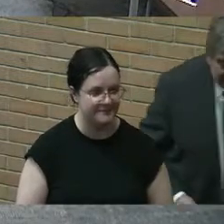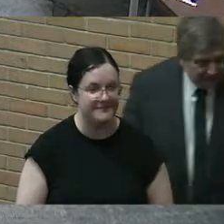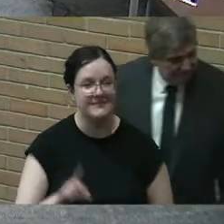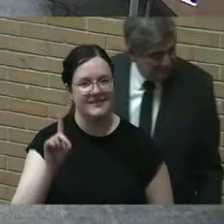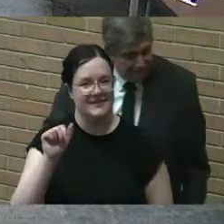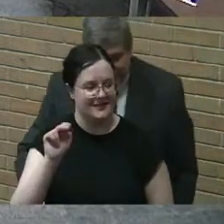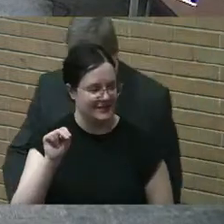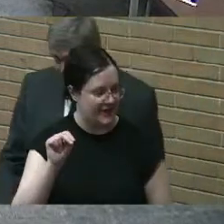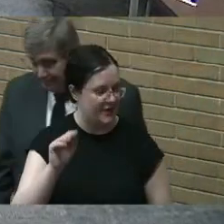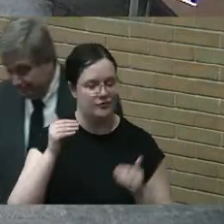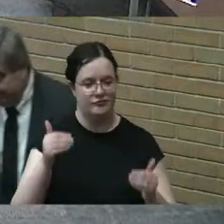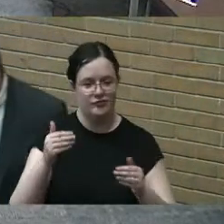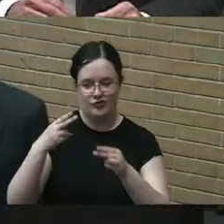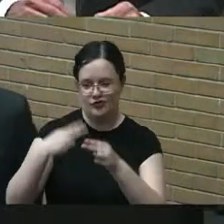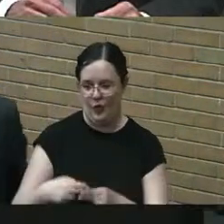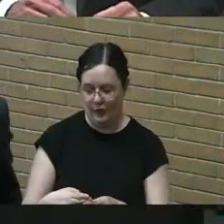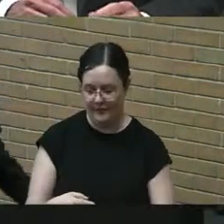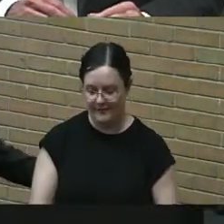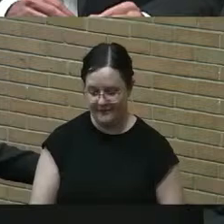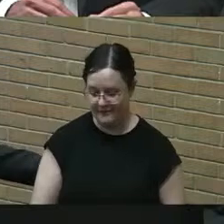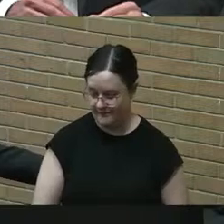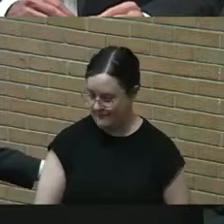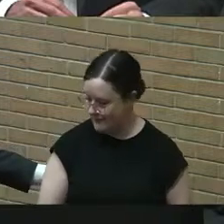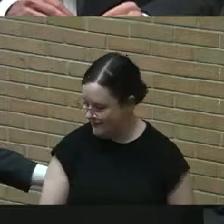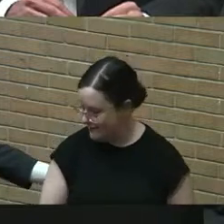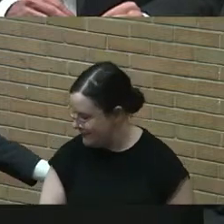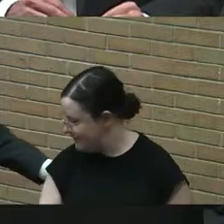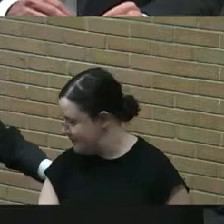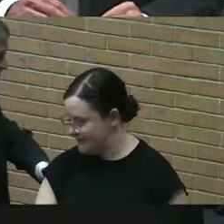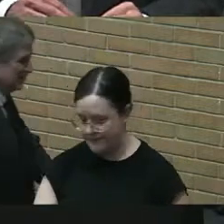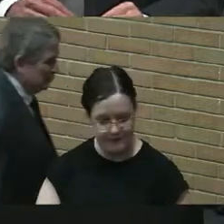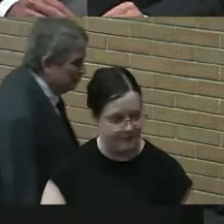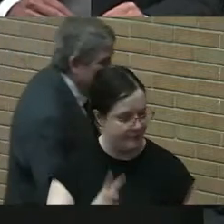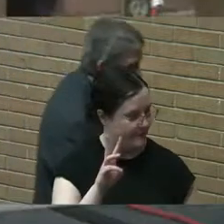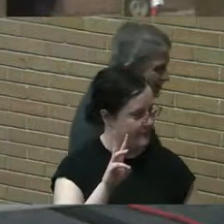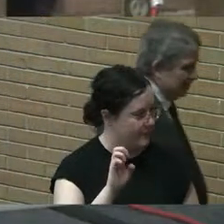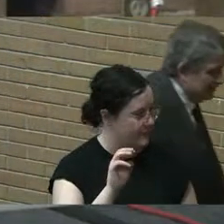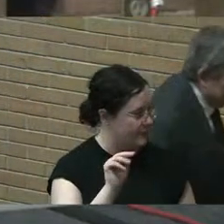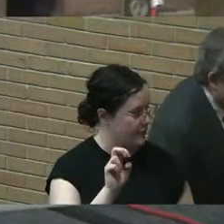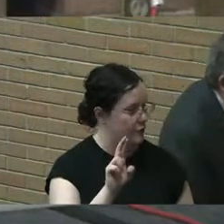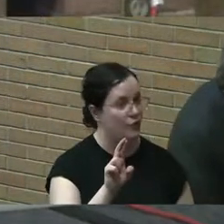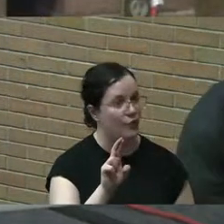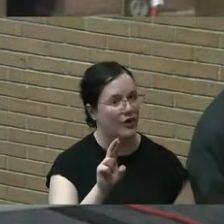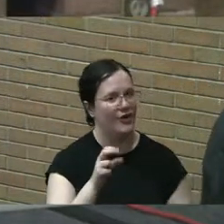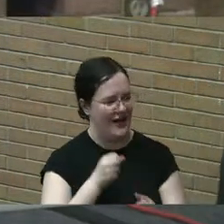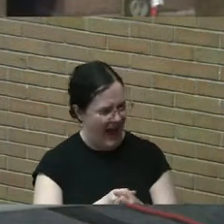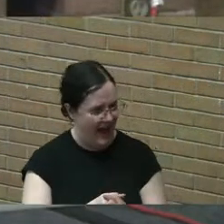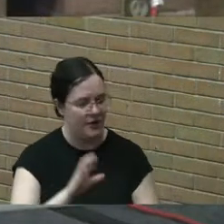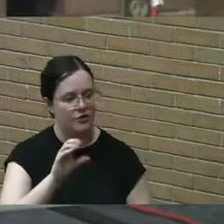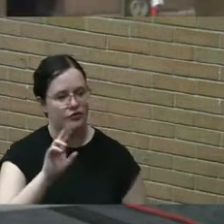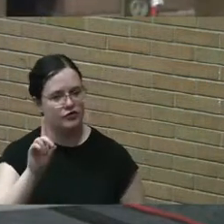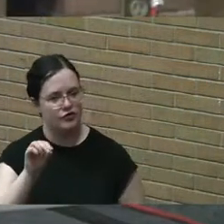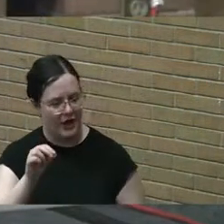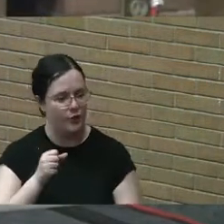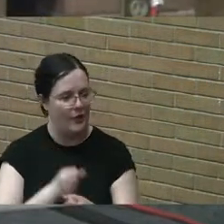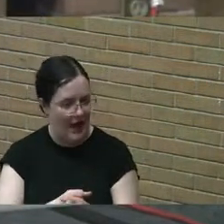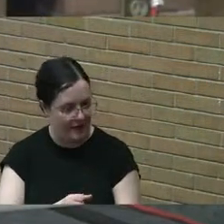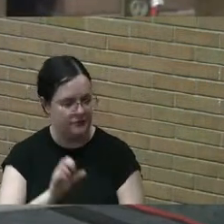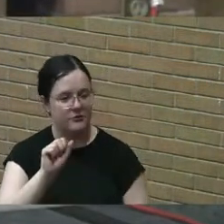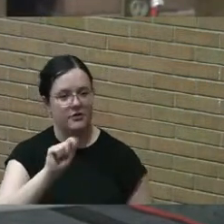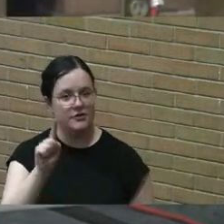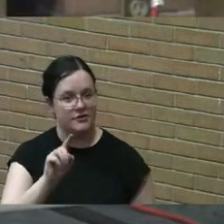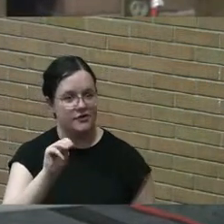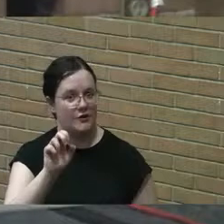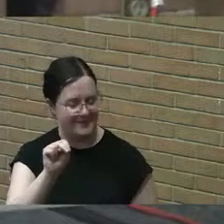Dan, please call the roll. Councilmember Werner. Aye. Councilmember Wilt. Aye. Councilmember Corrado. Aye. Councilmember Salzman.